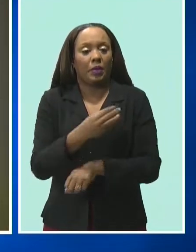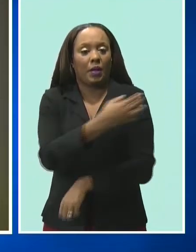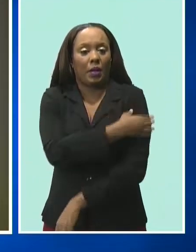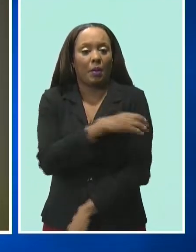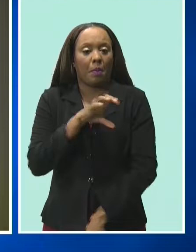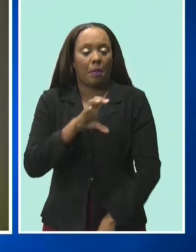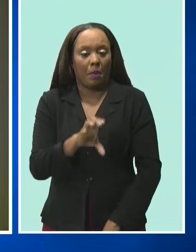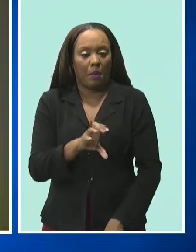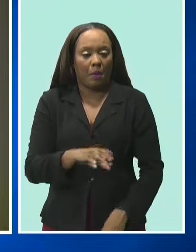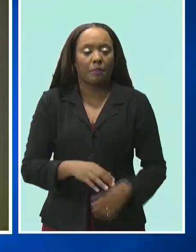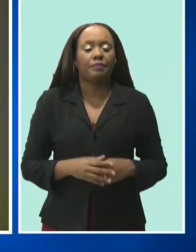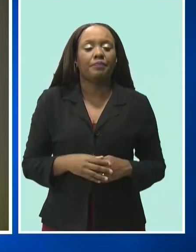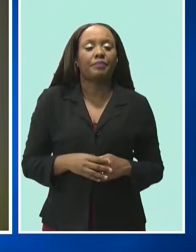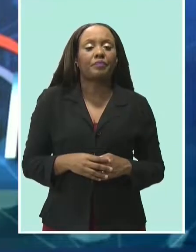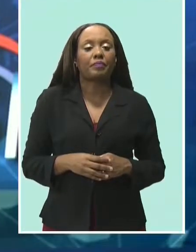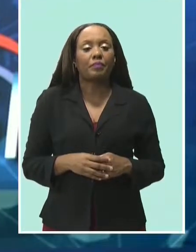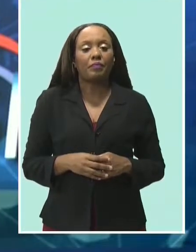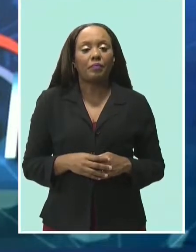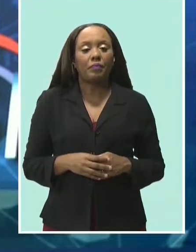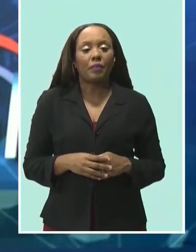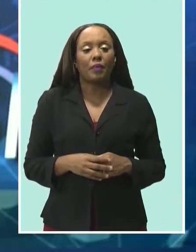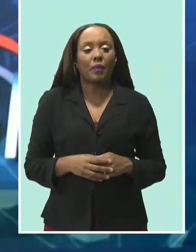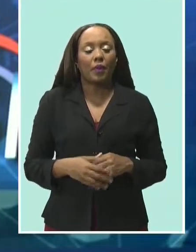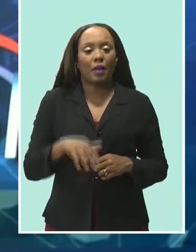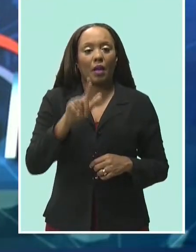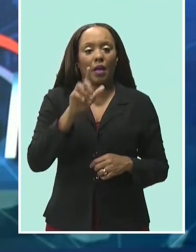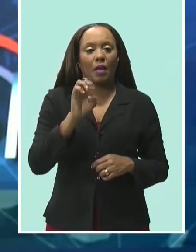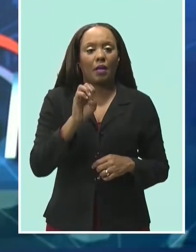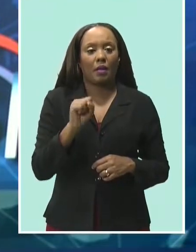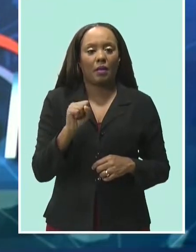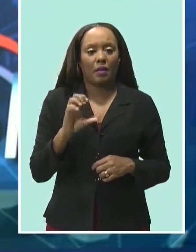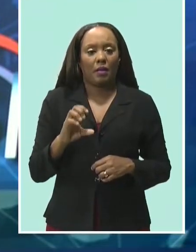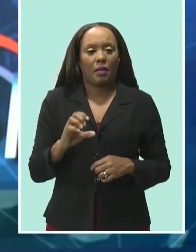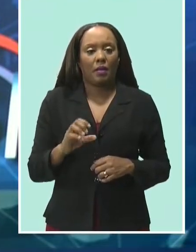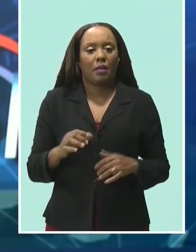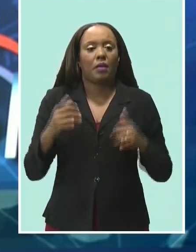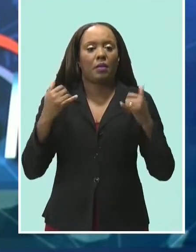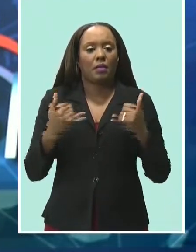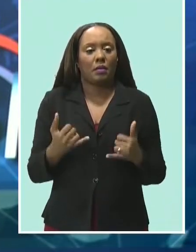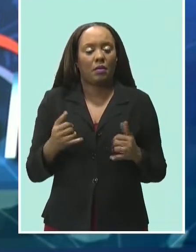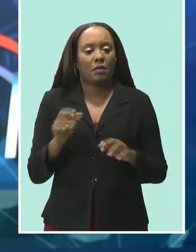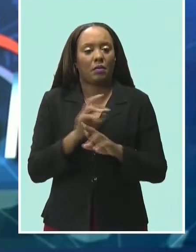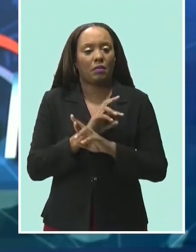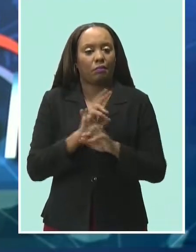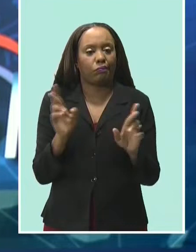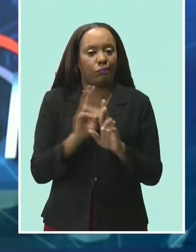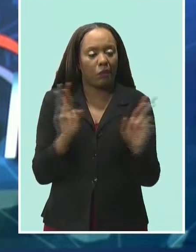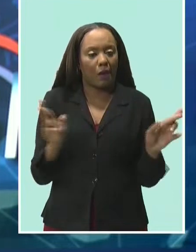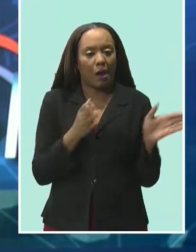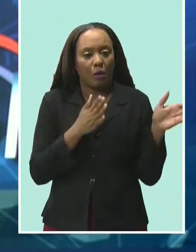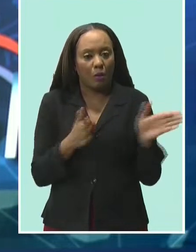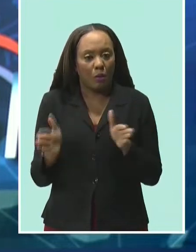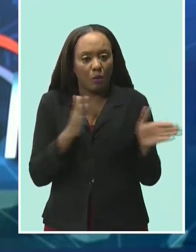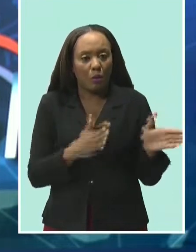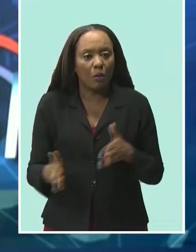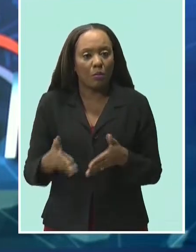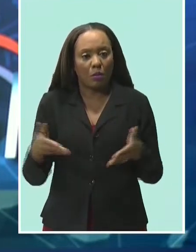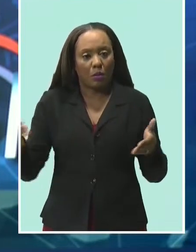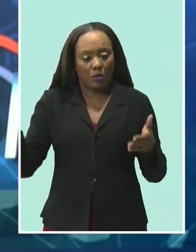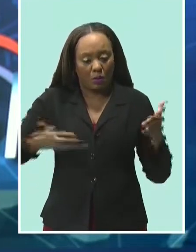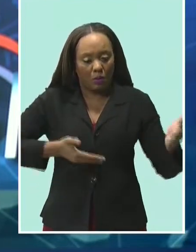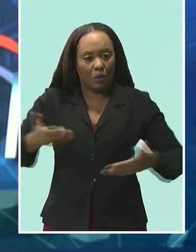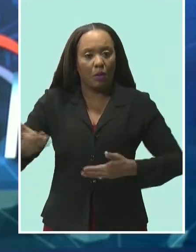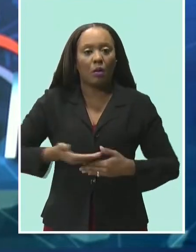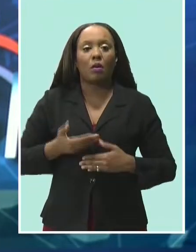Kishmar Senjis, CBC News. Well, the Lloyd Erskine Sandiford Centre is currently being prepared to host the region's top